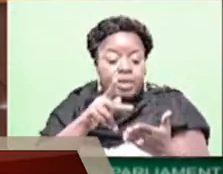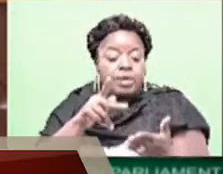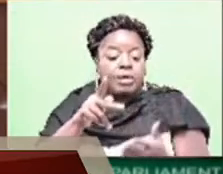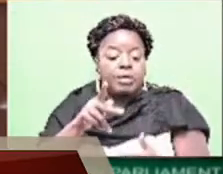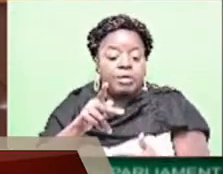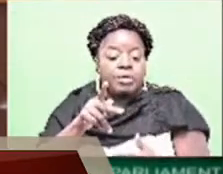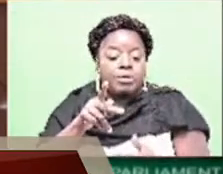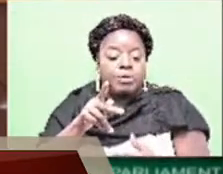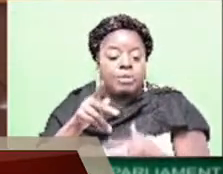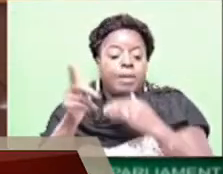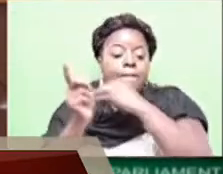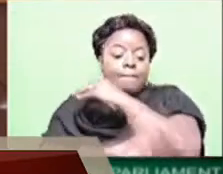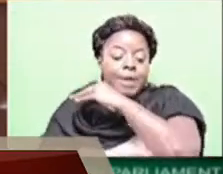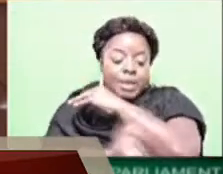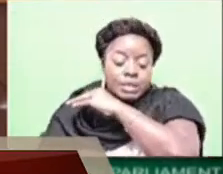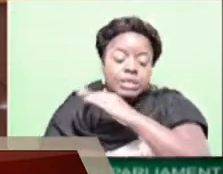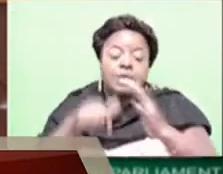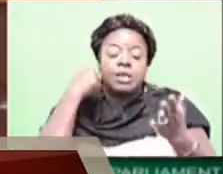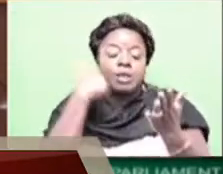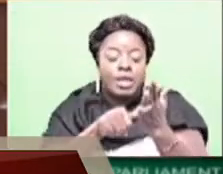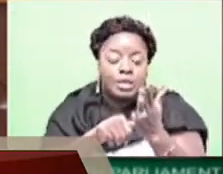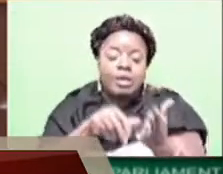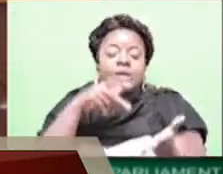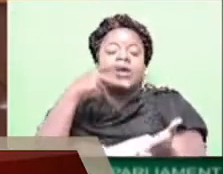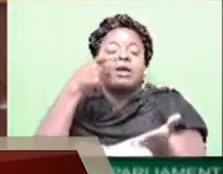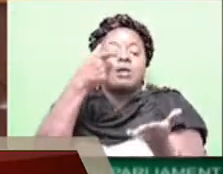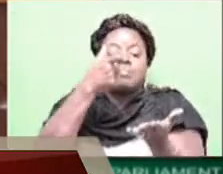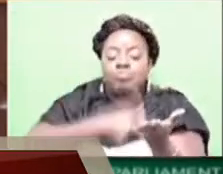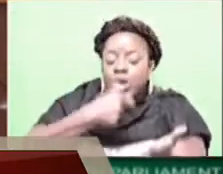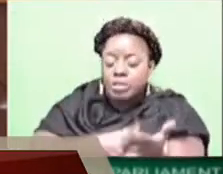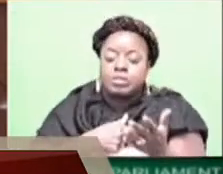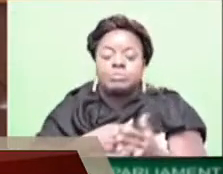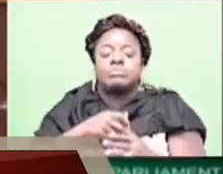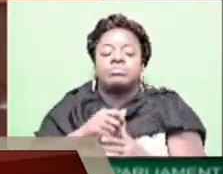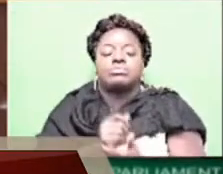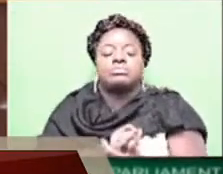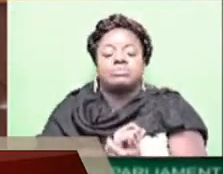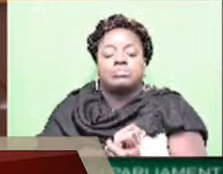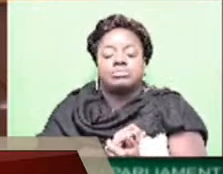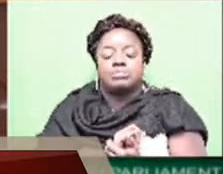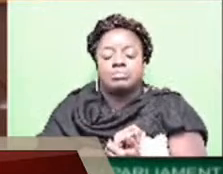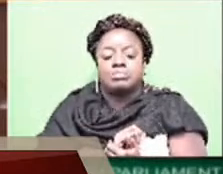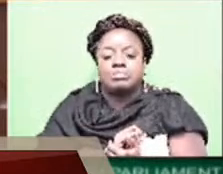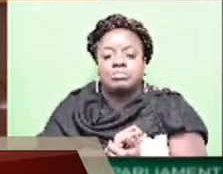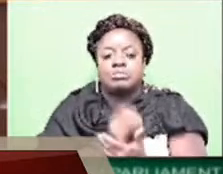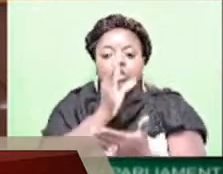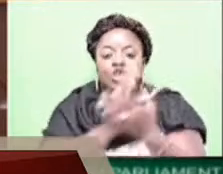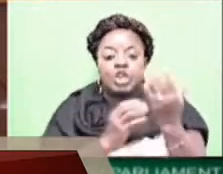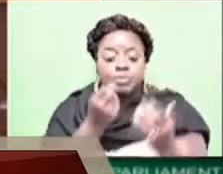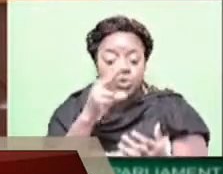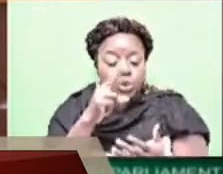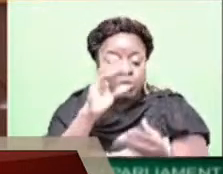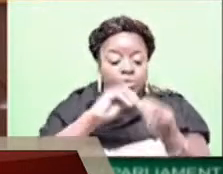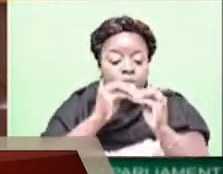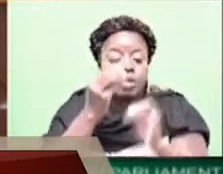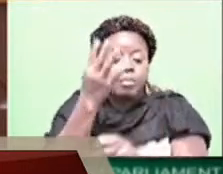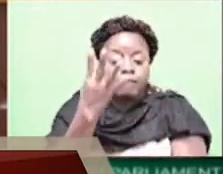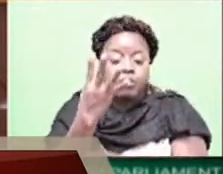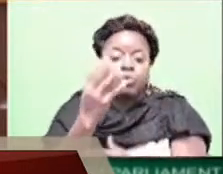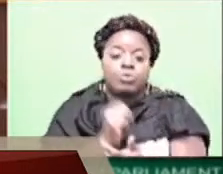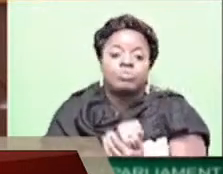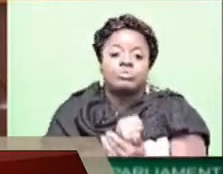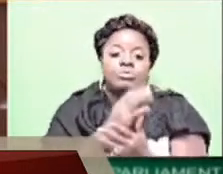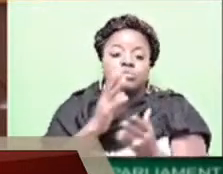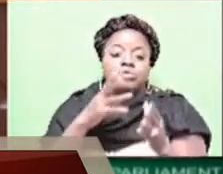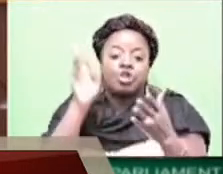penalty notices for offences under the Public Health Ordinance, Chapter 12, Number 4, be now read a second